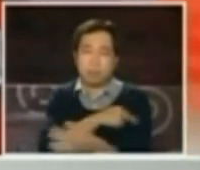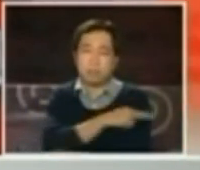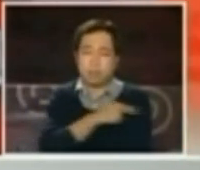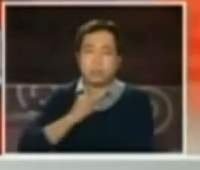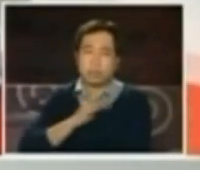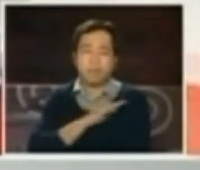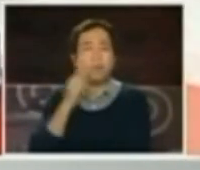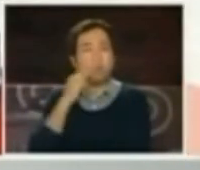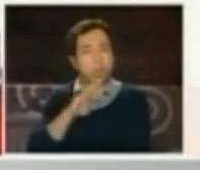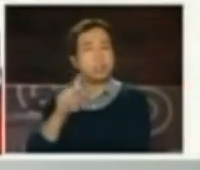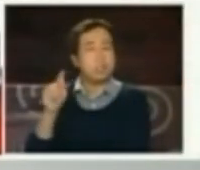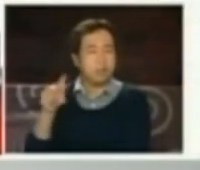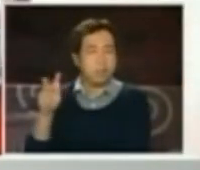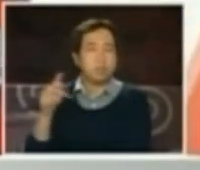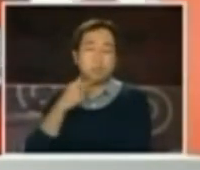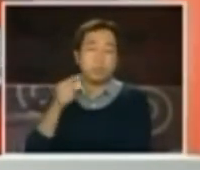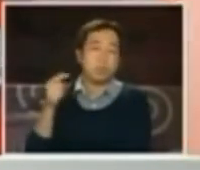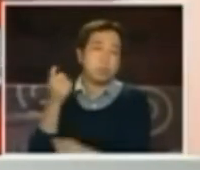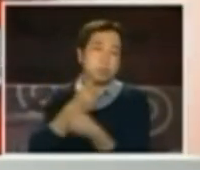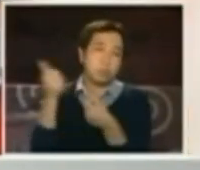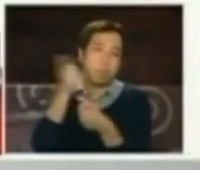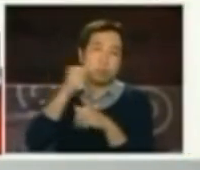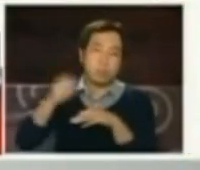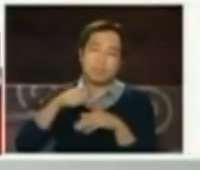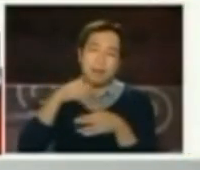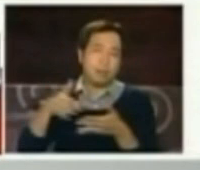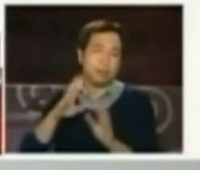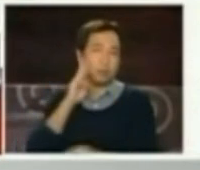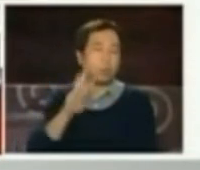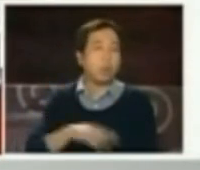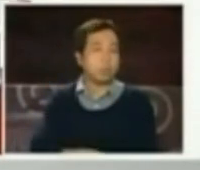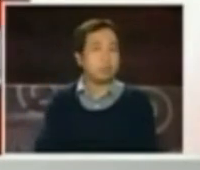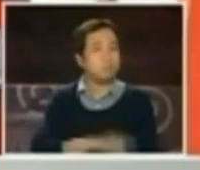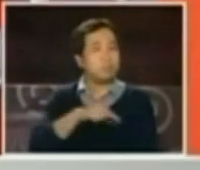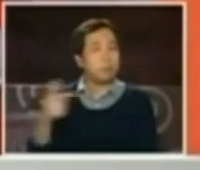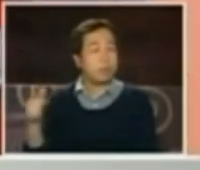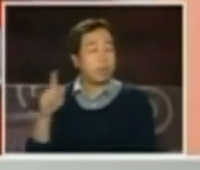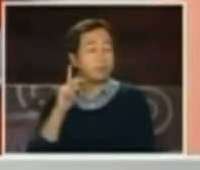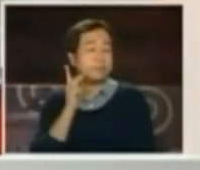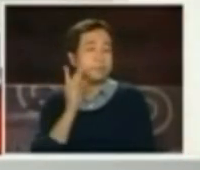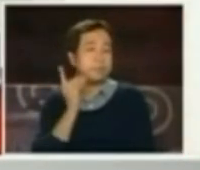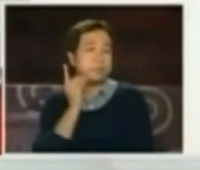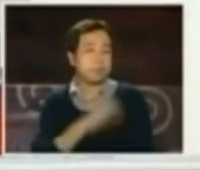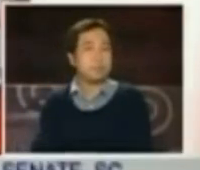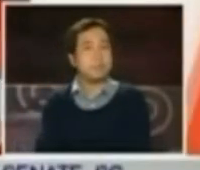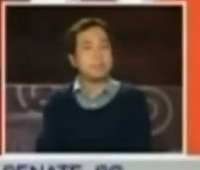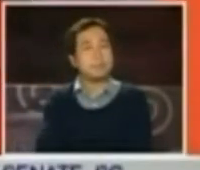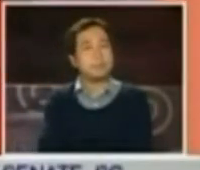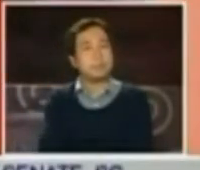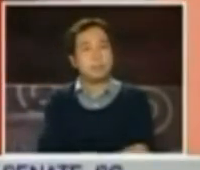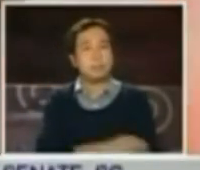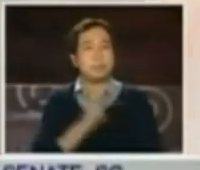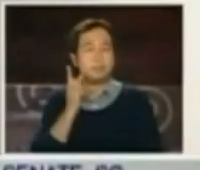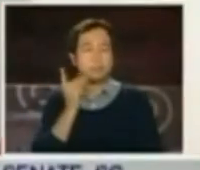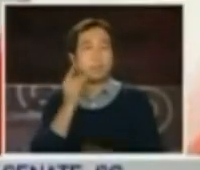television, but the Chief Justice was not allowed to do so. Tony? All right. Thank you very much, Ina Reformina.